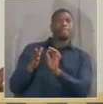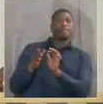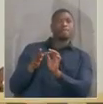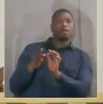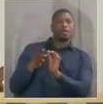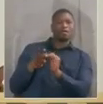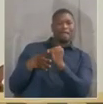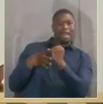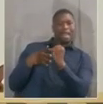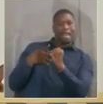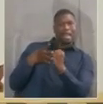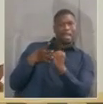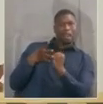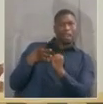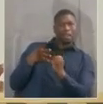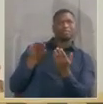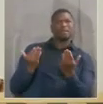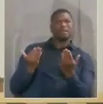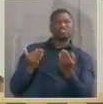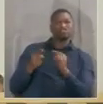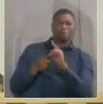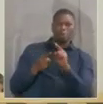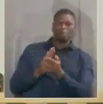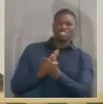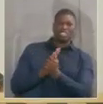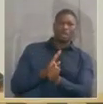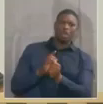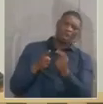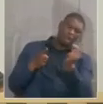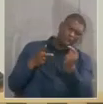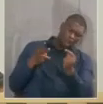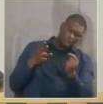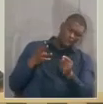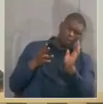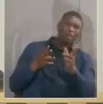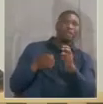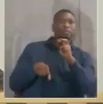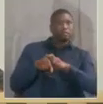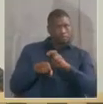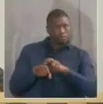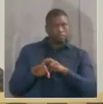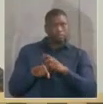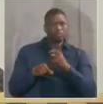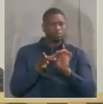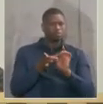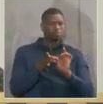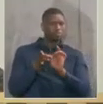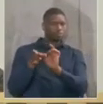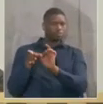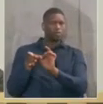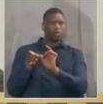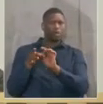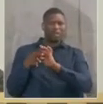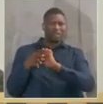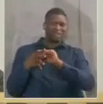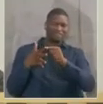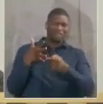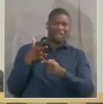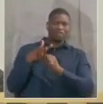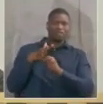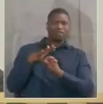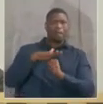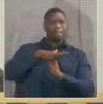the competencies or expertise that will be needed in terms of the 5-pillar